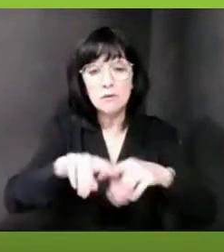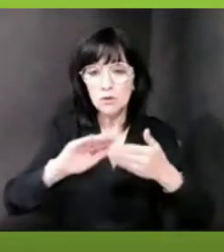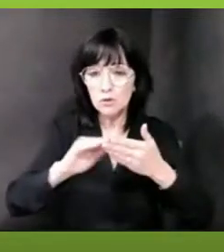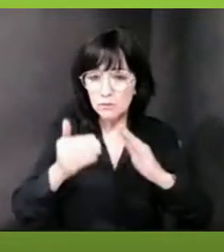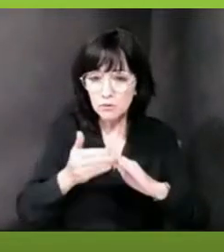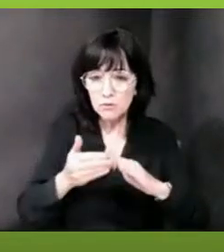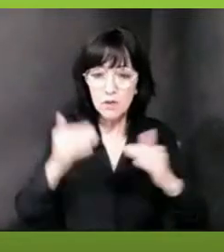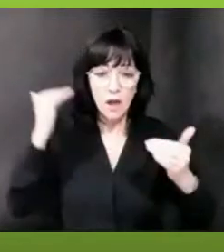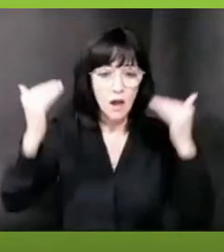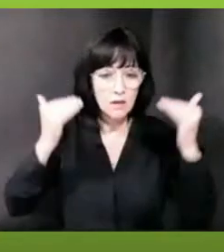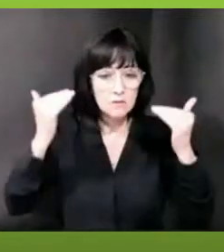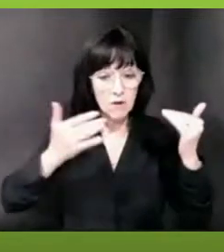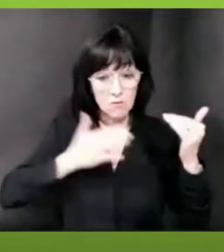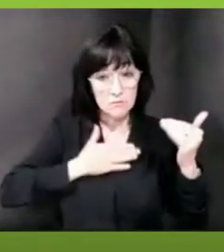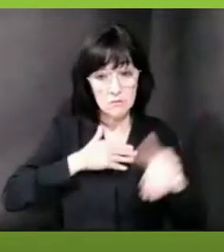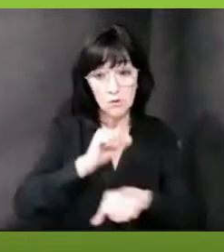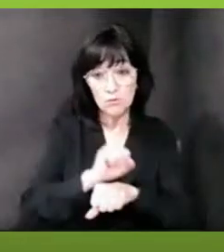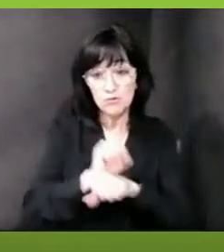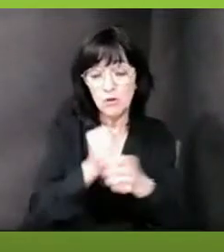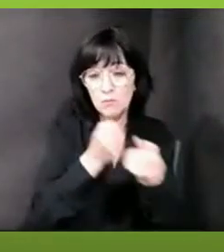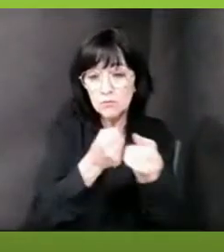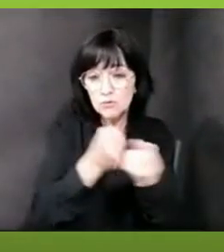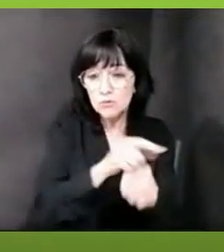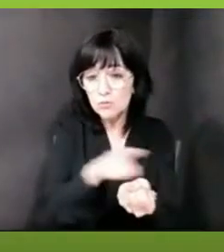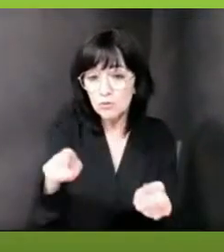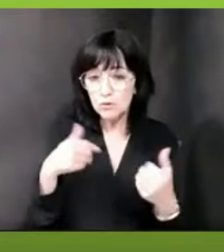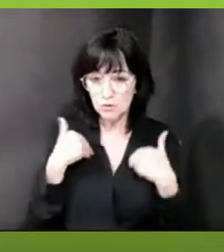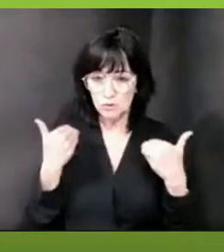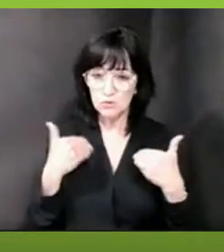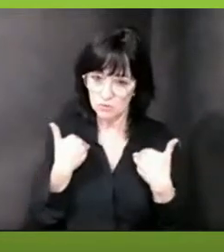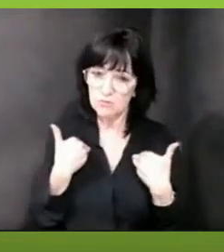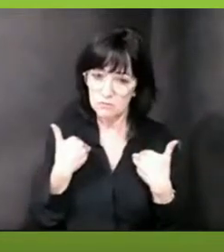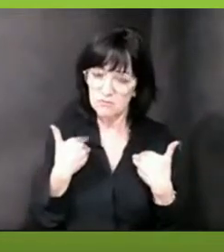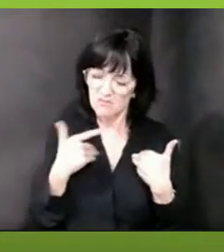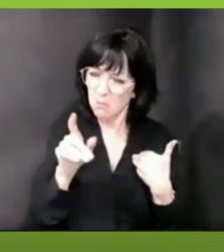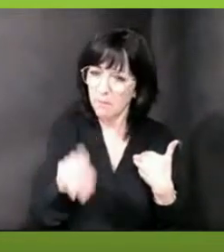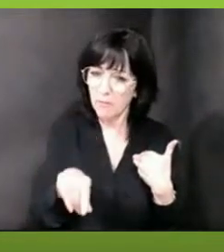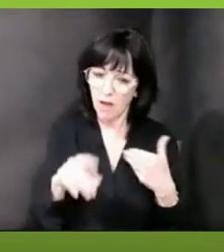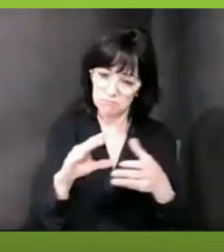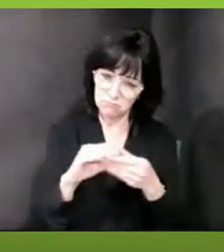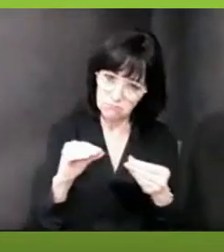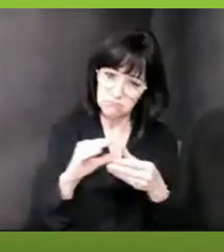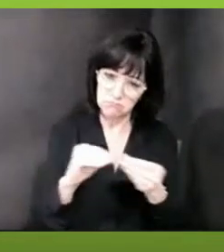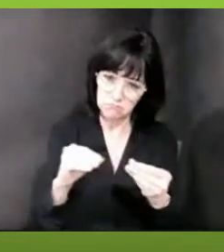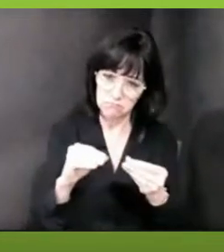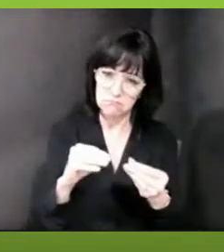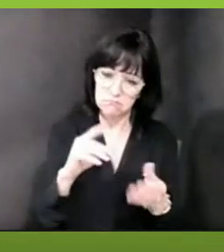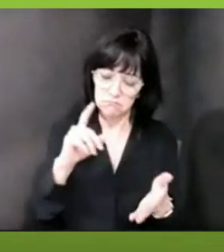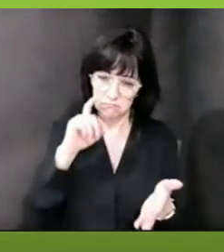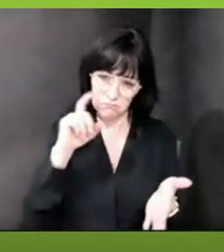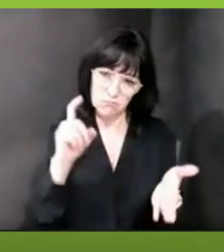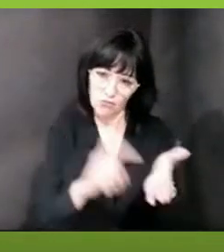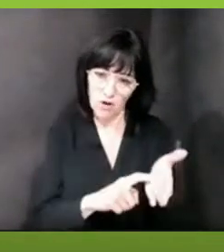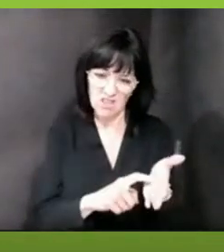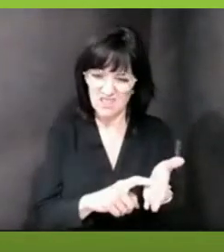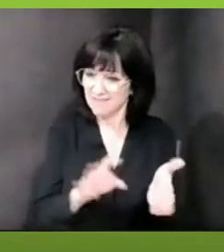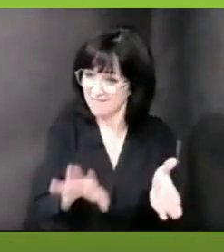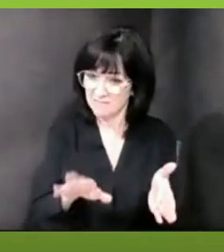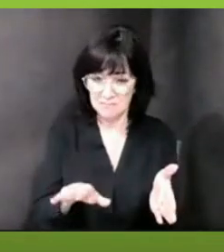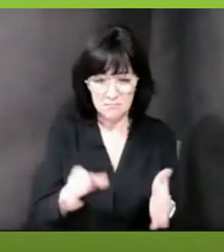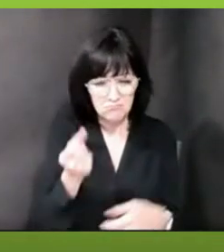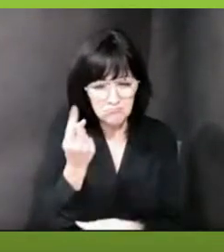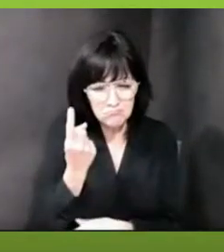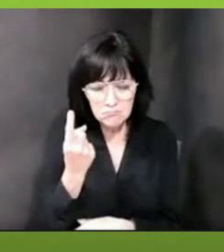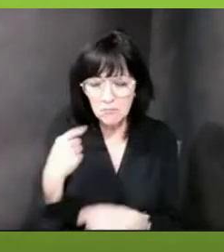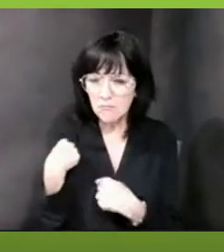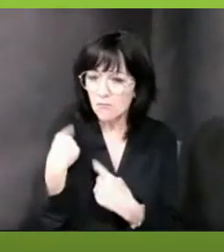supporting youth, that we're recognizing this has been a tough time for all of us, even, adults, even children, that